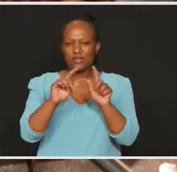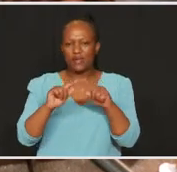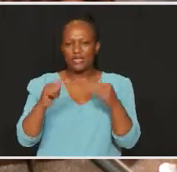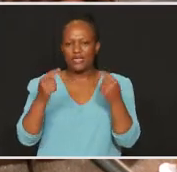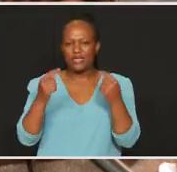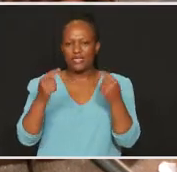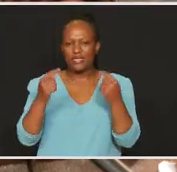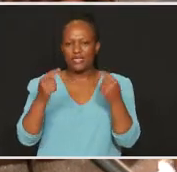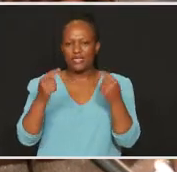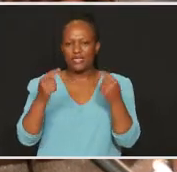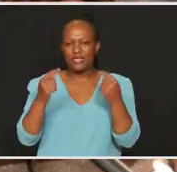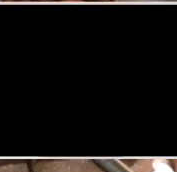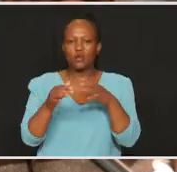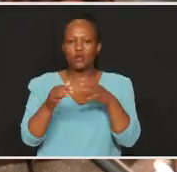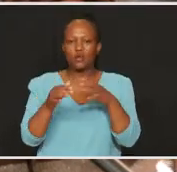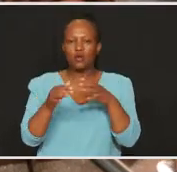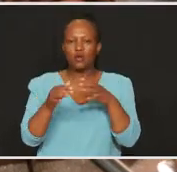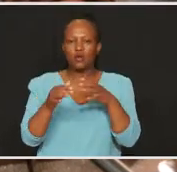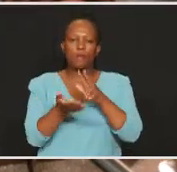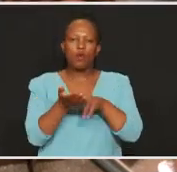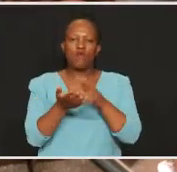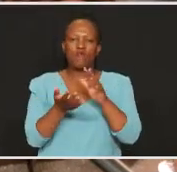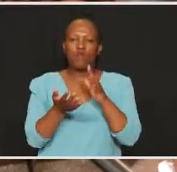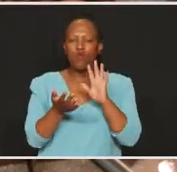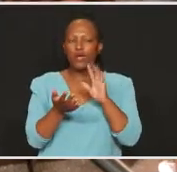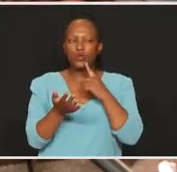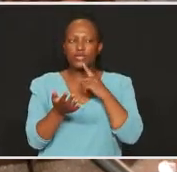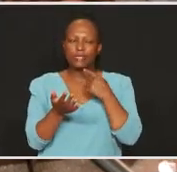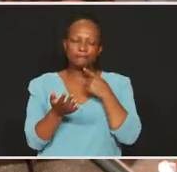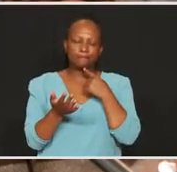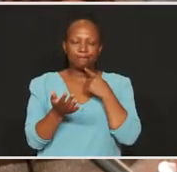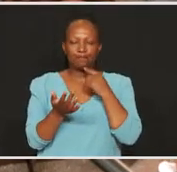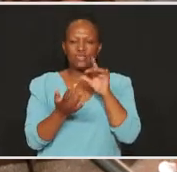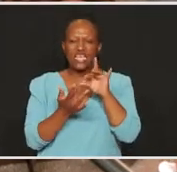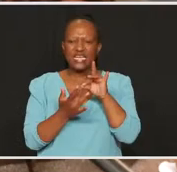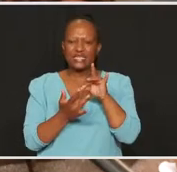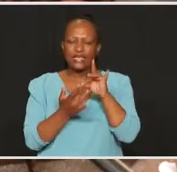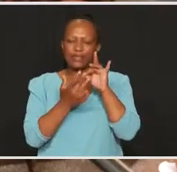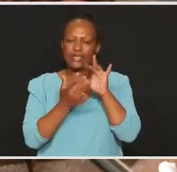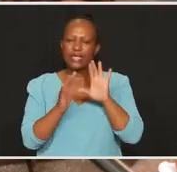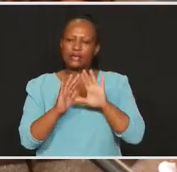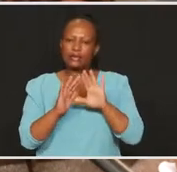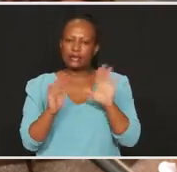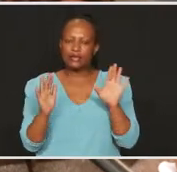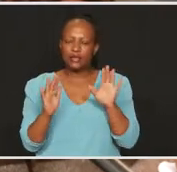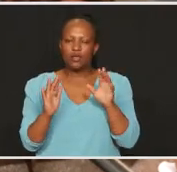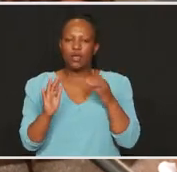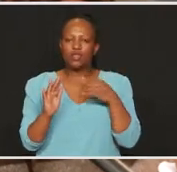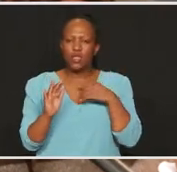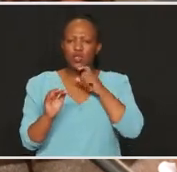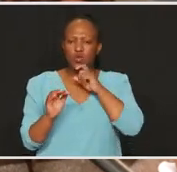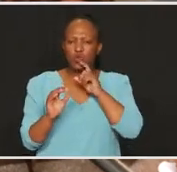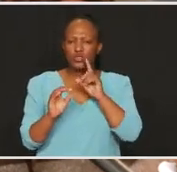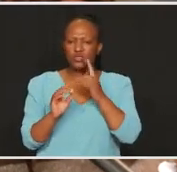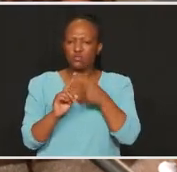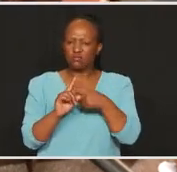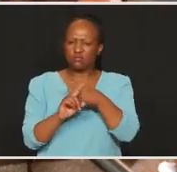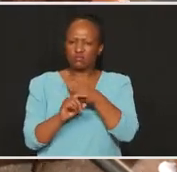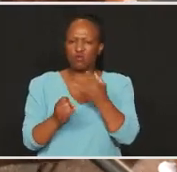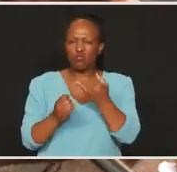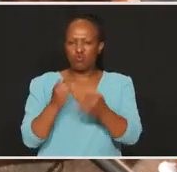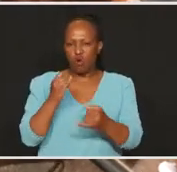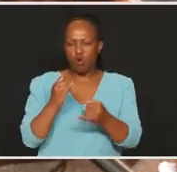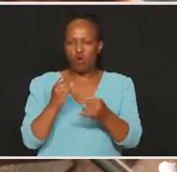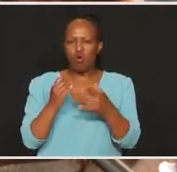not approving these exemption applications because they rely heavily on these funds to mute to misuse them and to deliberately